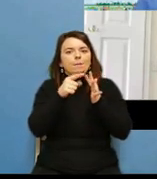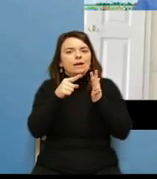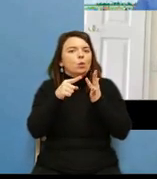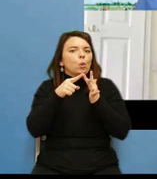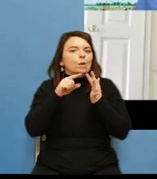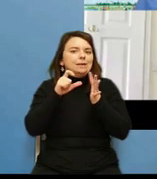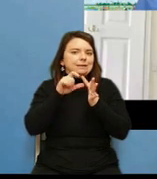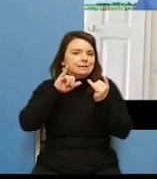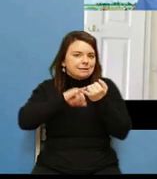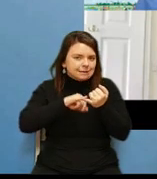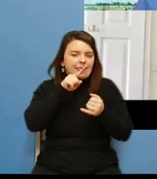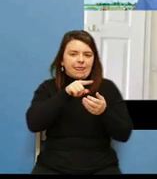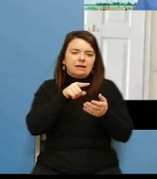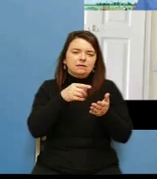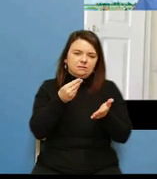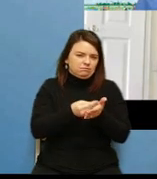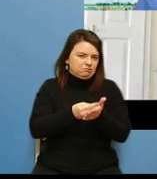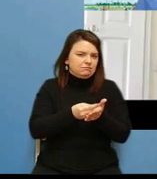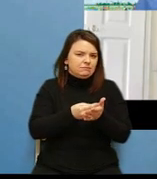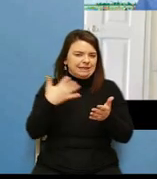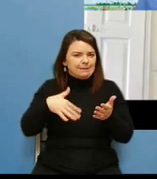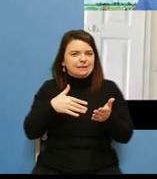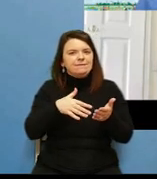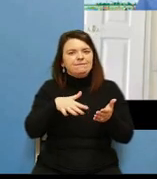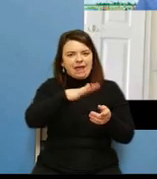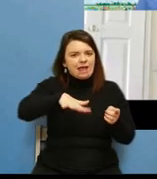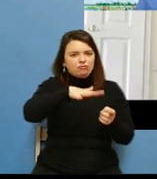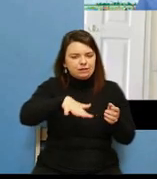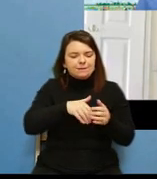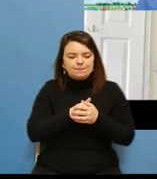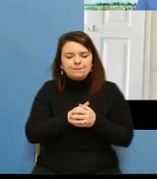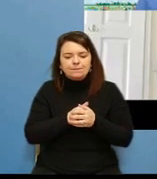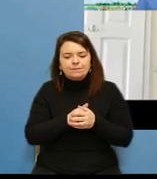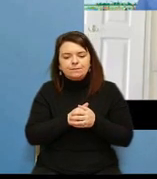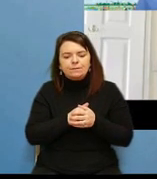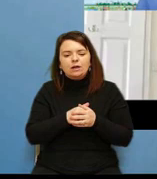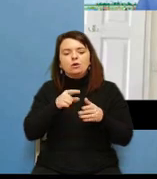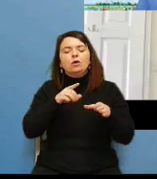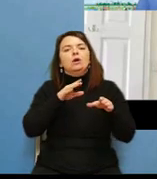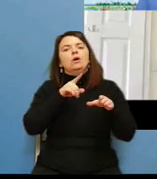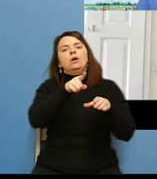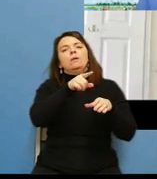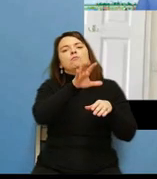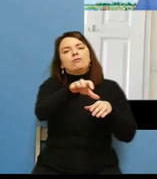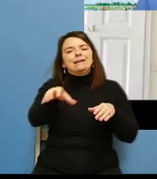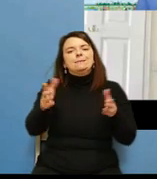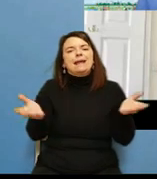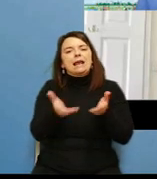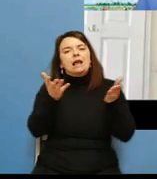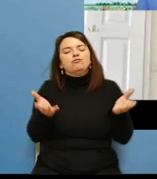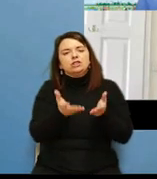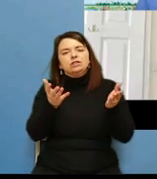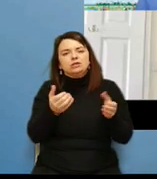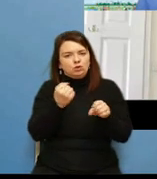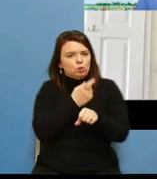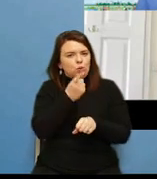reducing opioids, high dose opioids, which is a high cost area, and changing the DOACs we're using, which practices